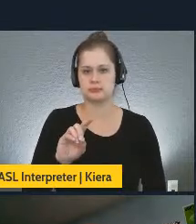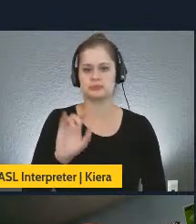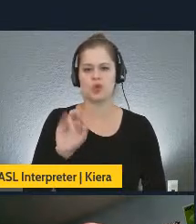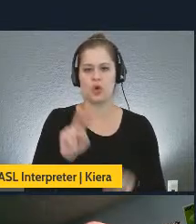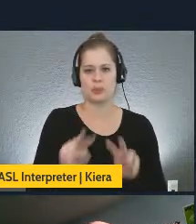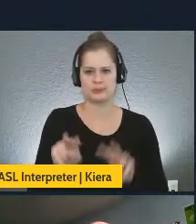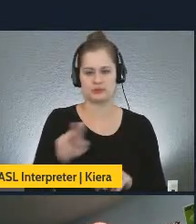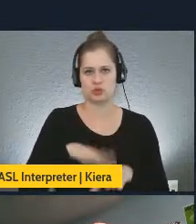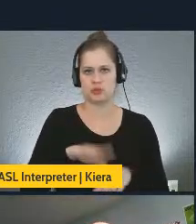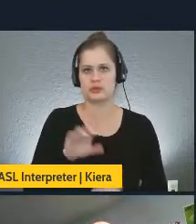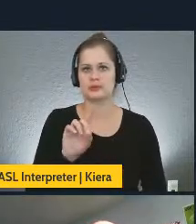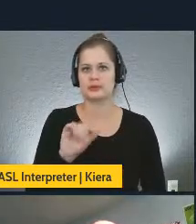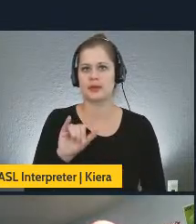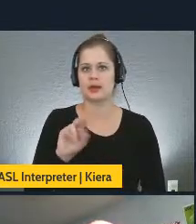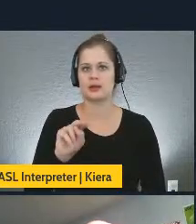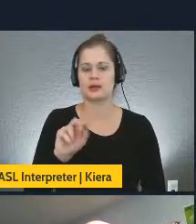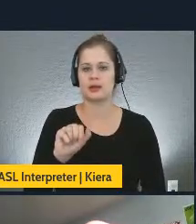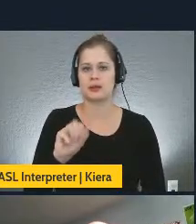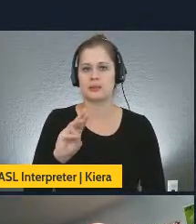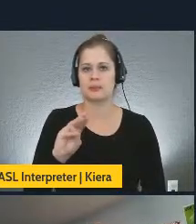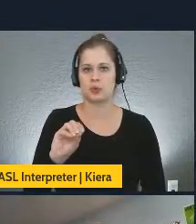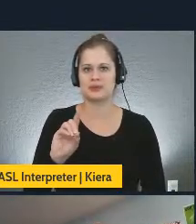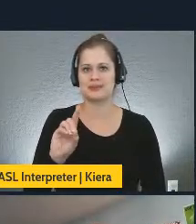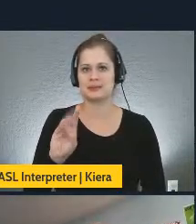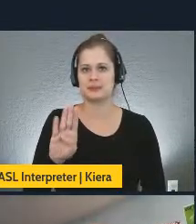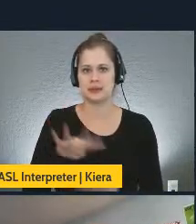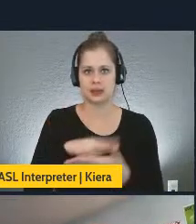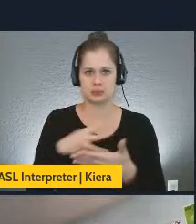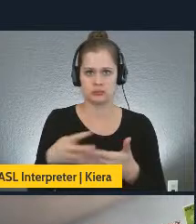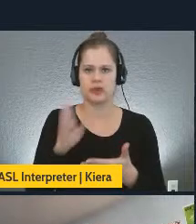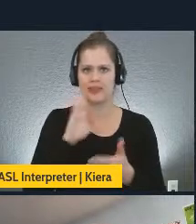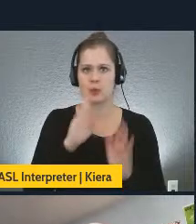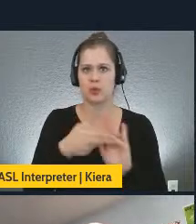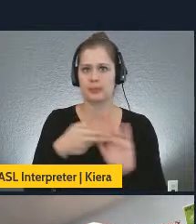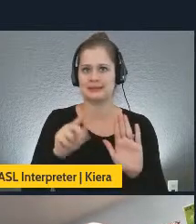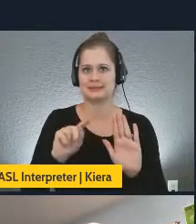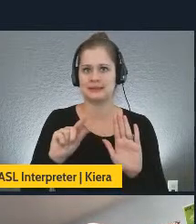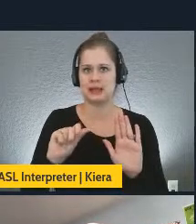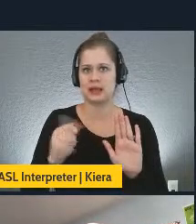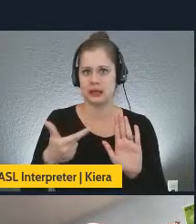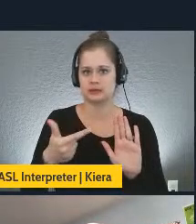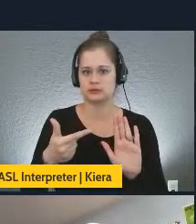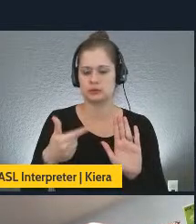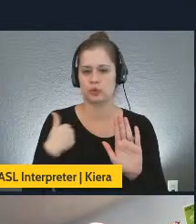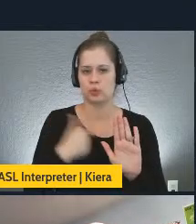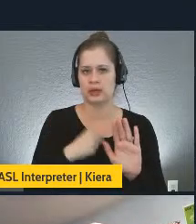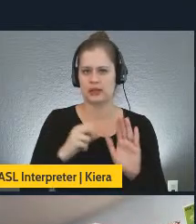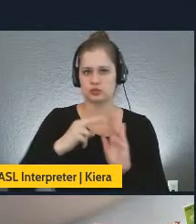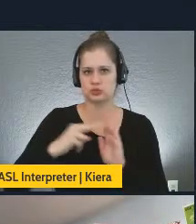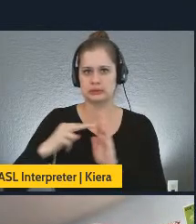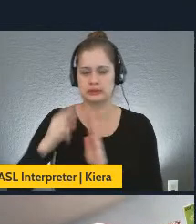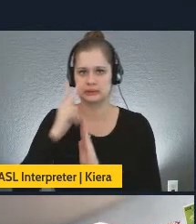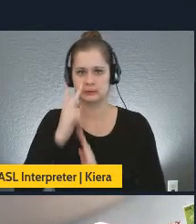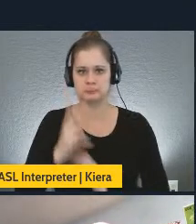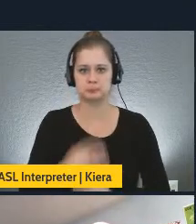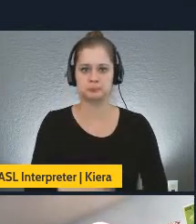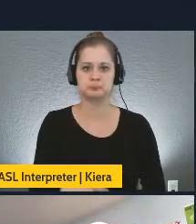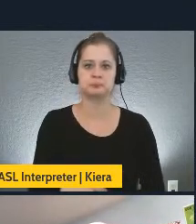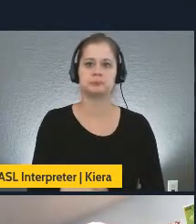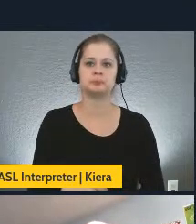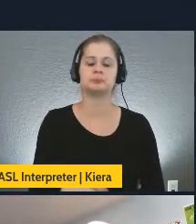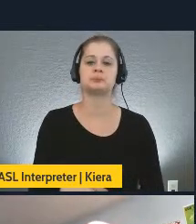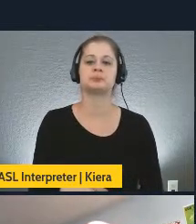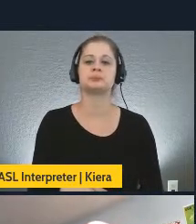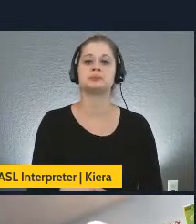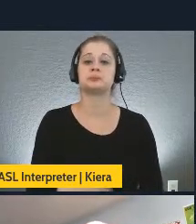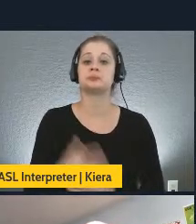tagged. And then we can read those. So this is where we can take